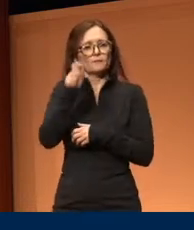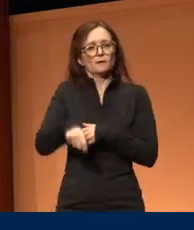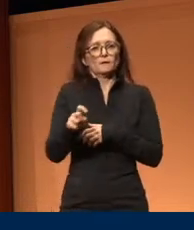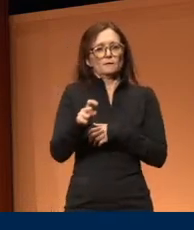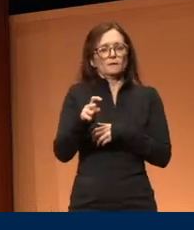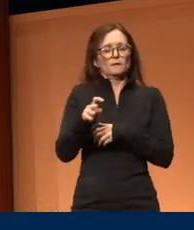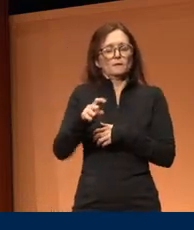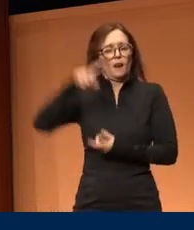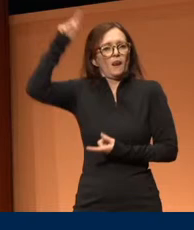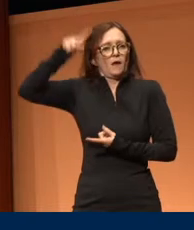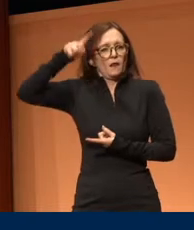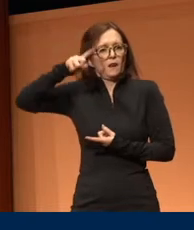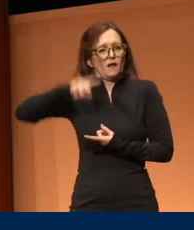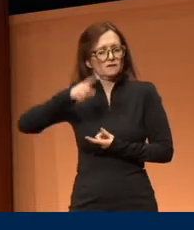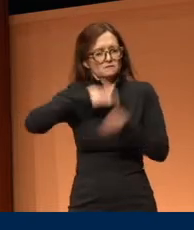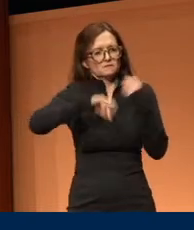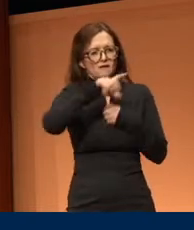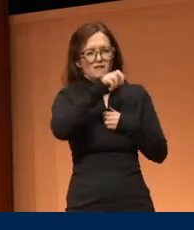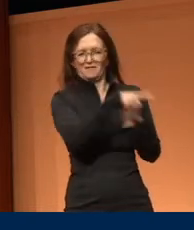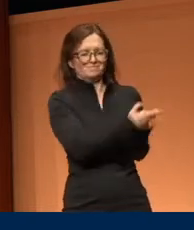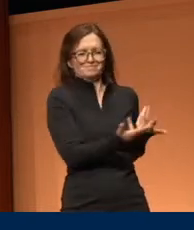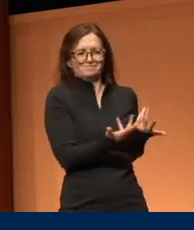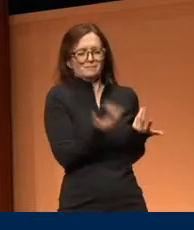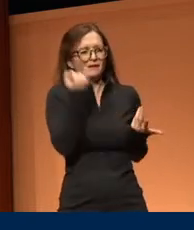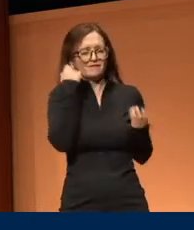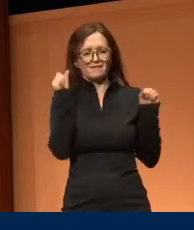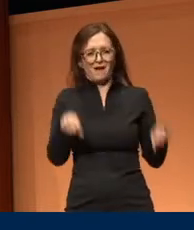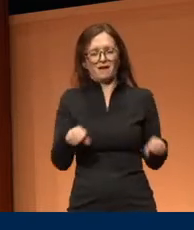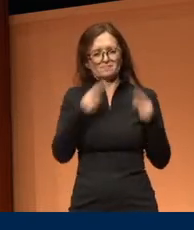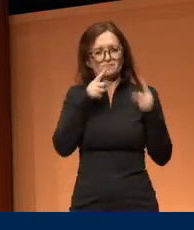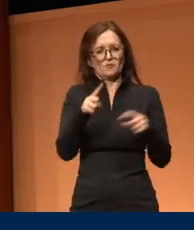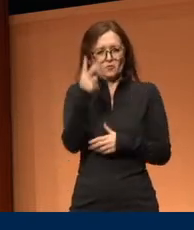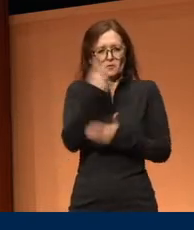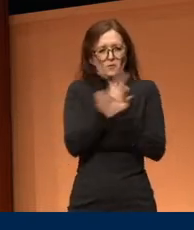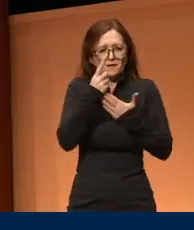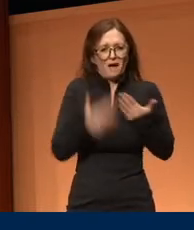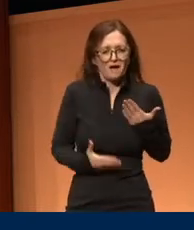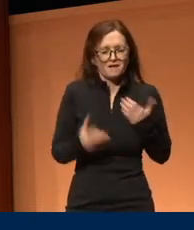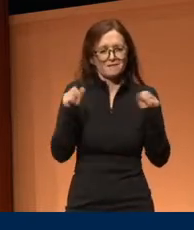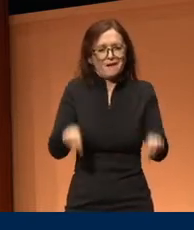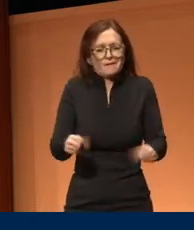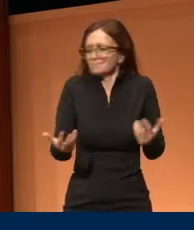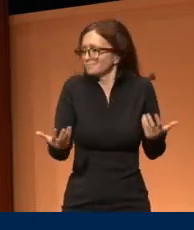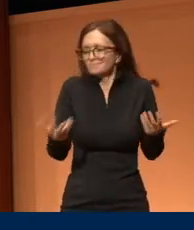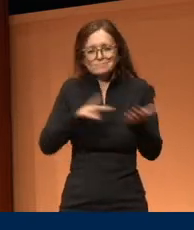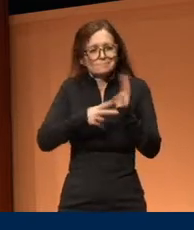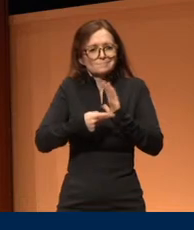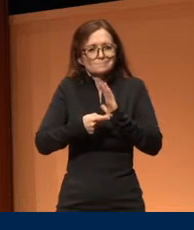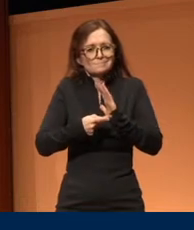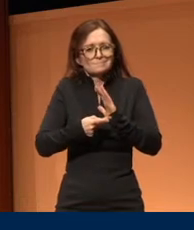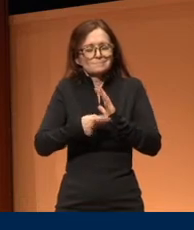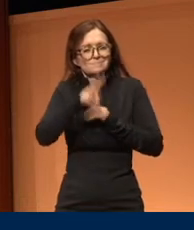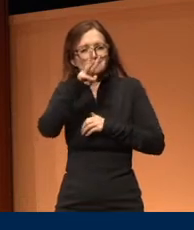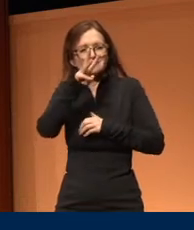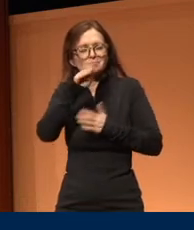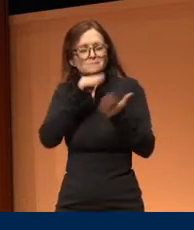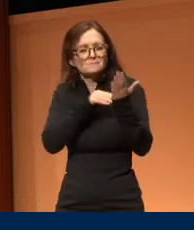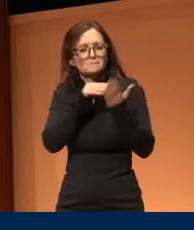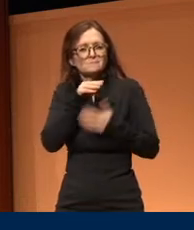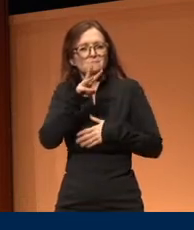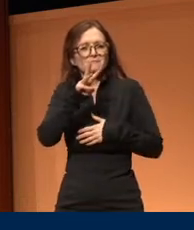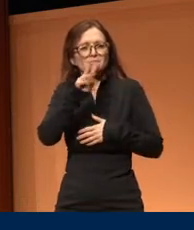less, again, if you can get that in 3 weekends, and it's about 6 million euros a